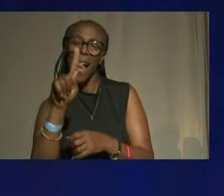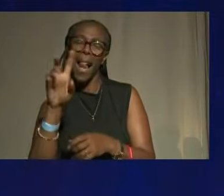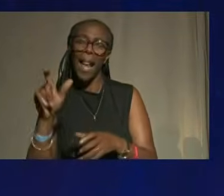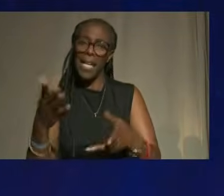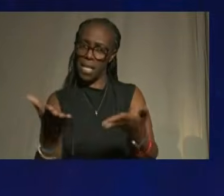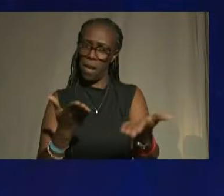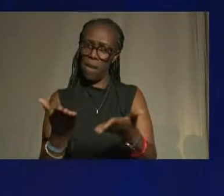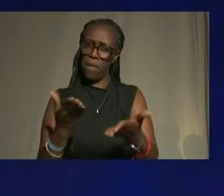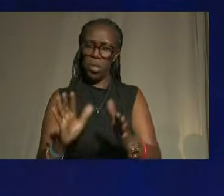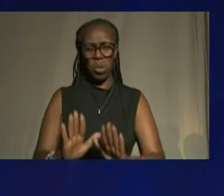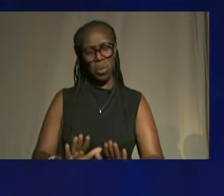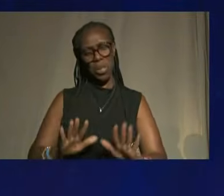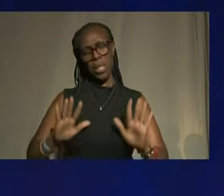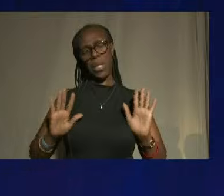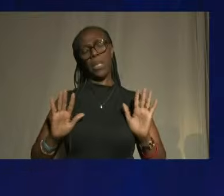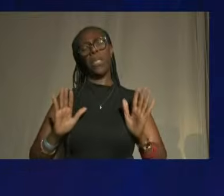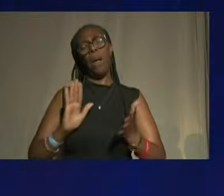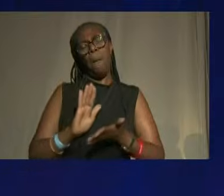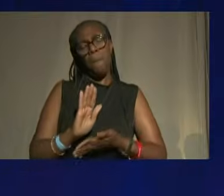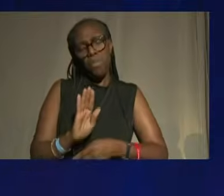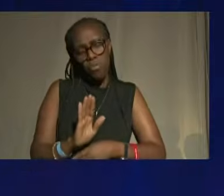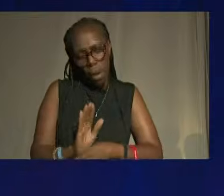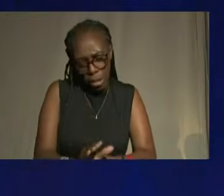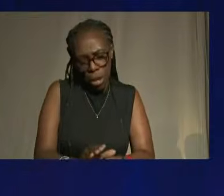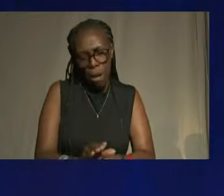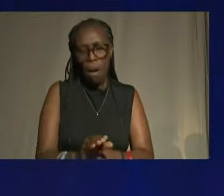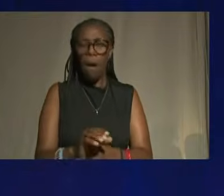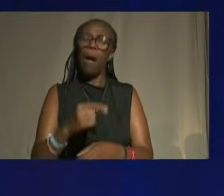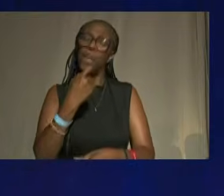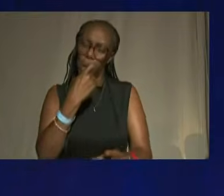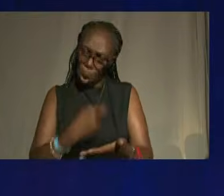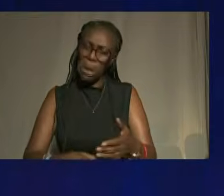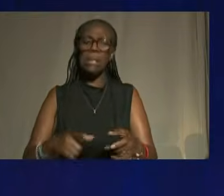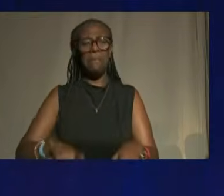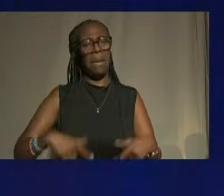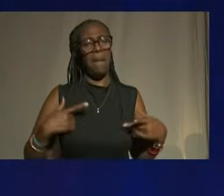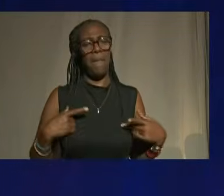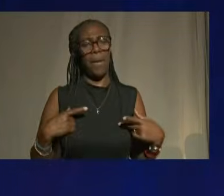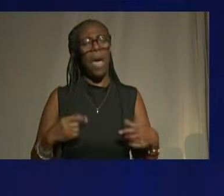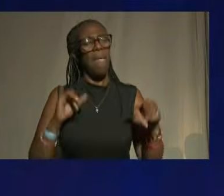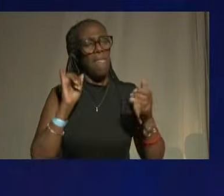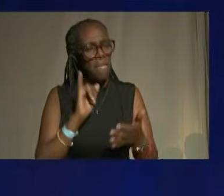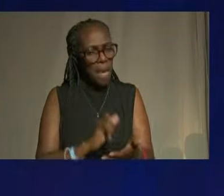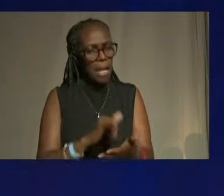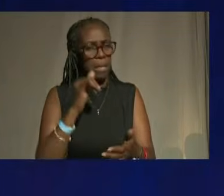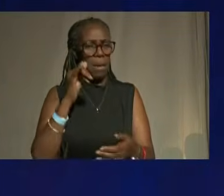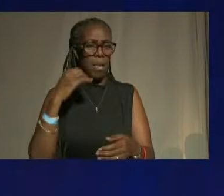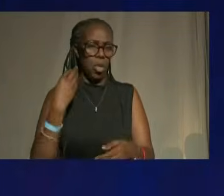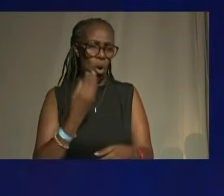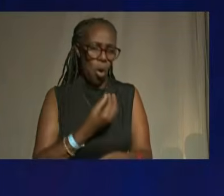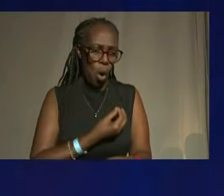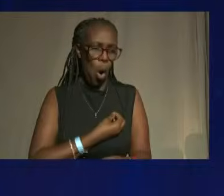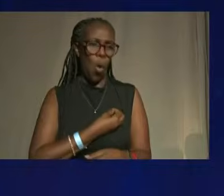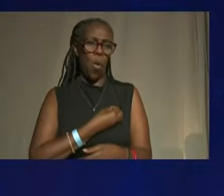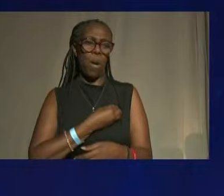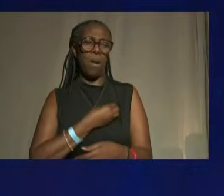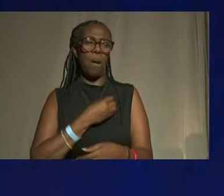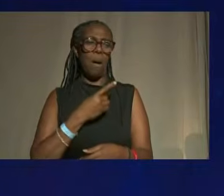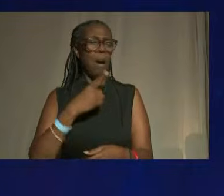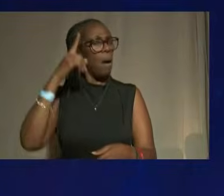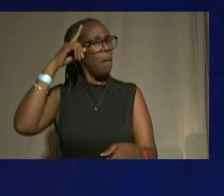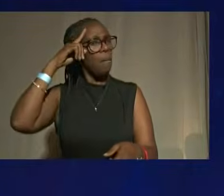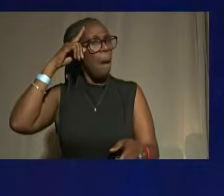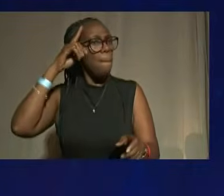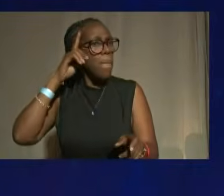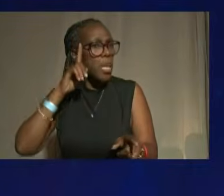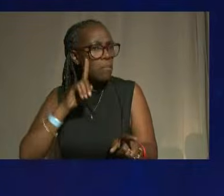the cost of living that they have to face. That is our commitment as a party of social justice and equality. So when you